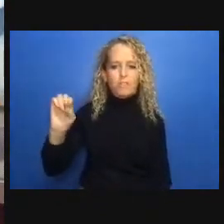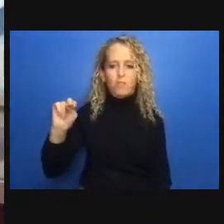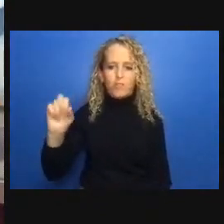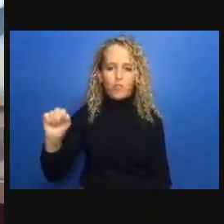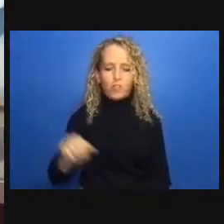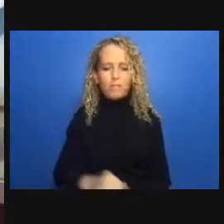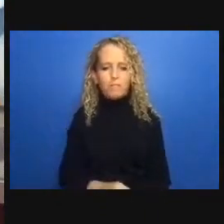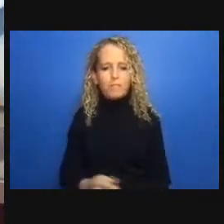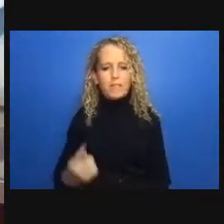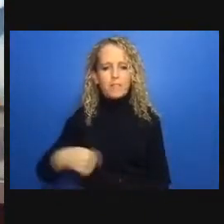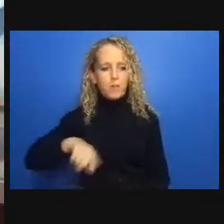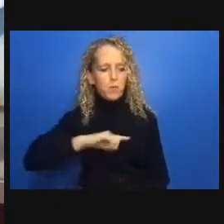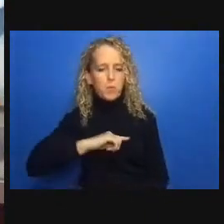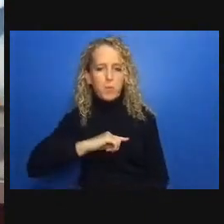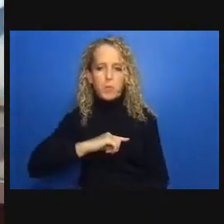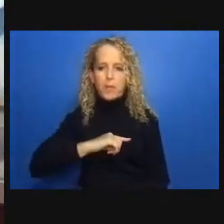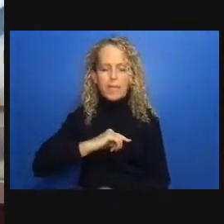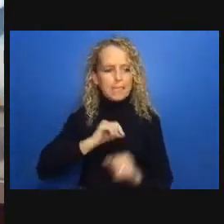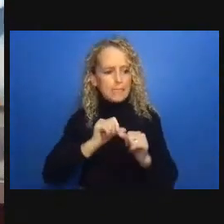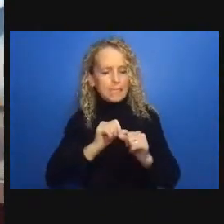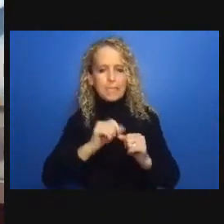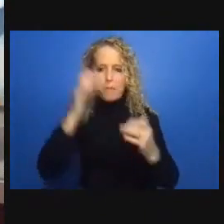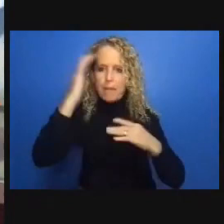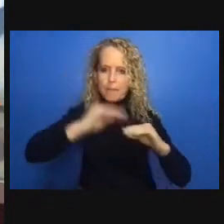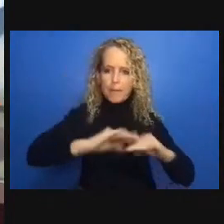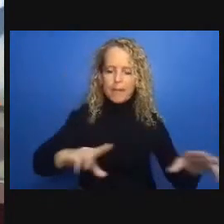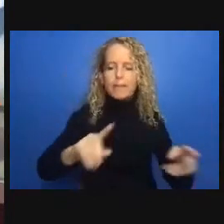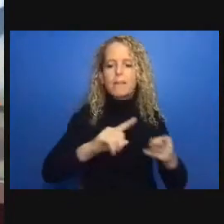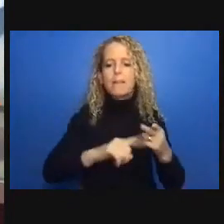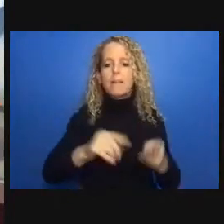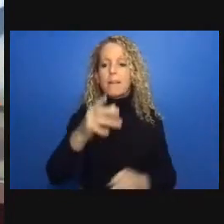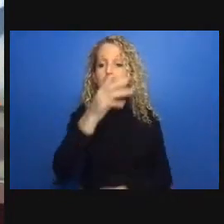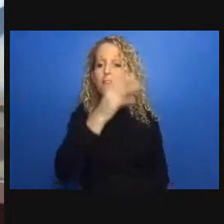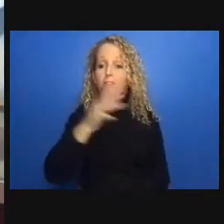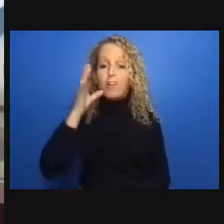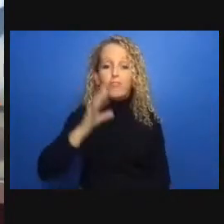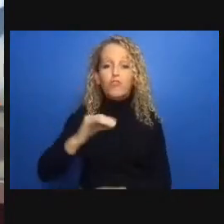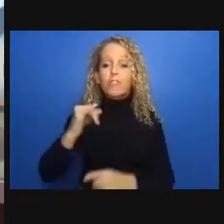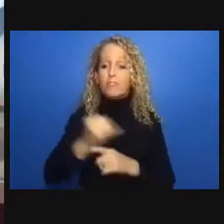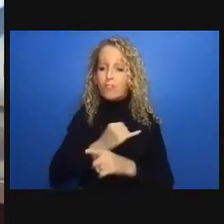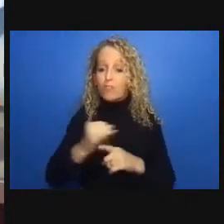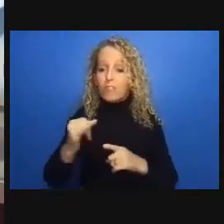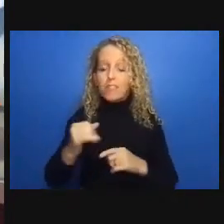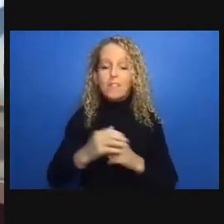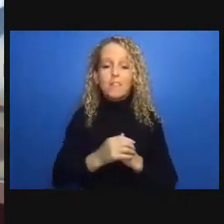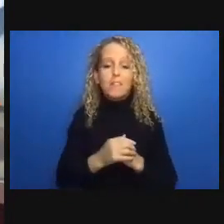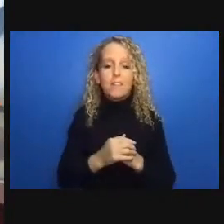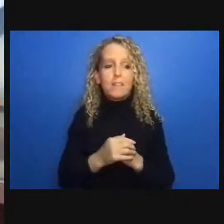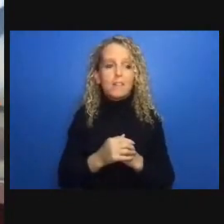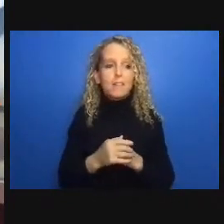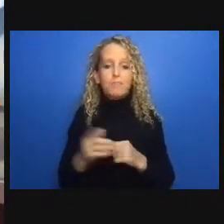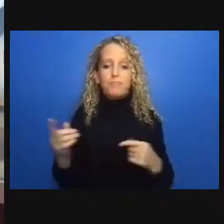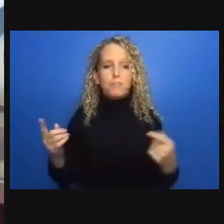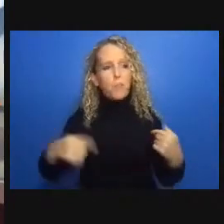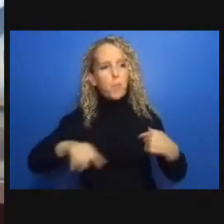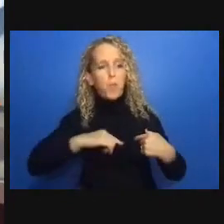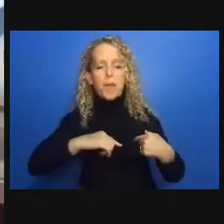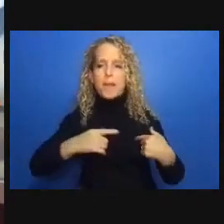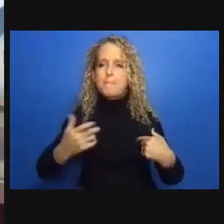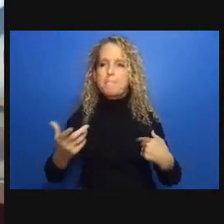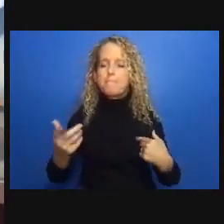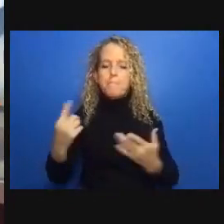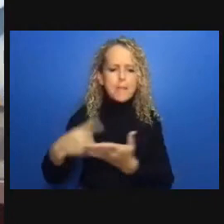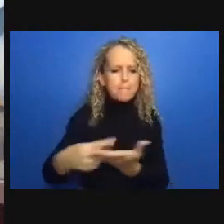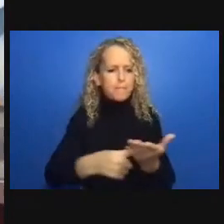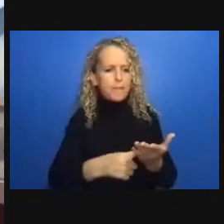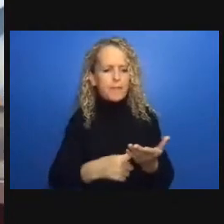members and the agriculture industry, and personally, I felt, you know, we were constantly asking ourselves, we wanted to